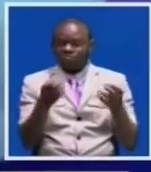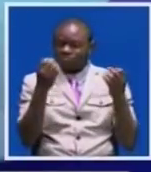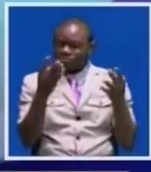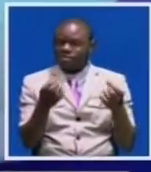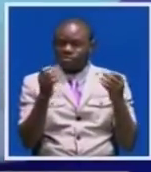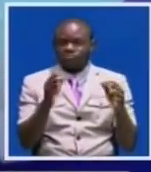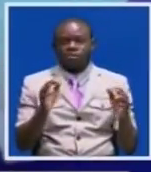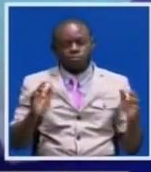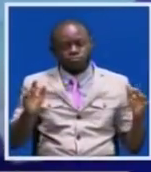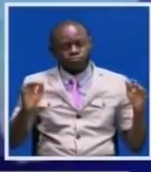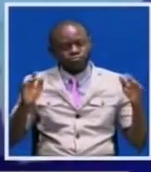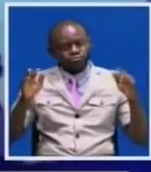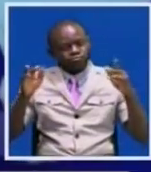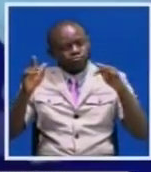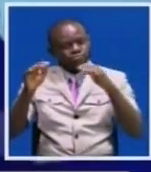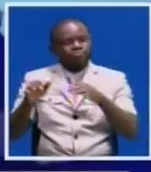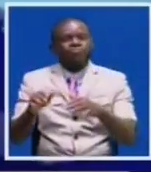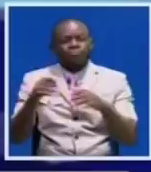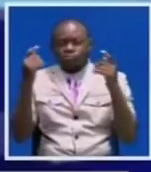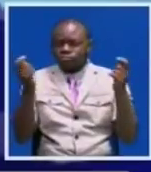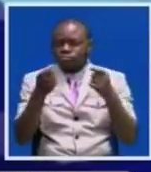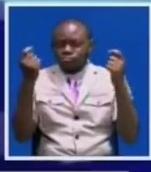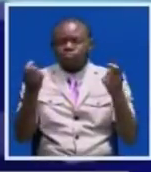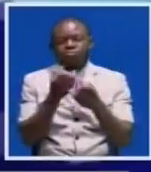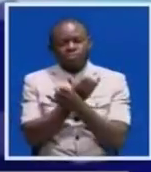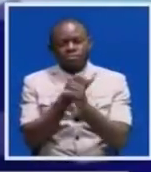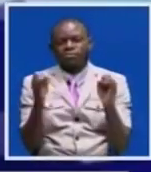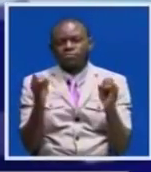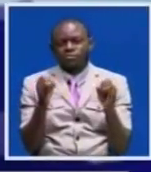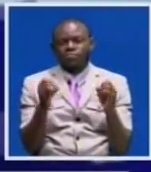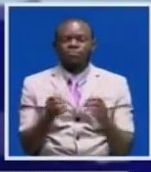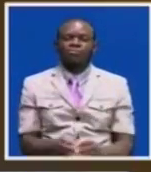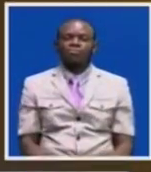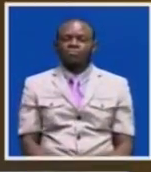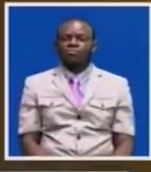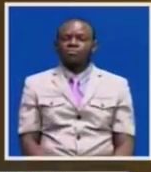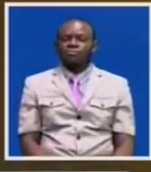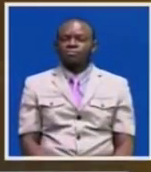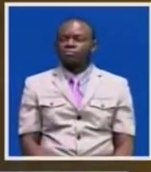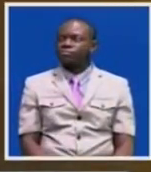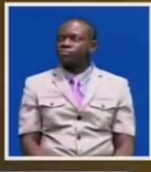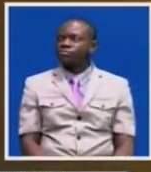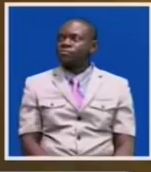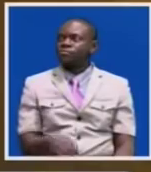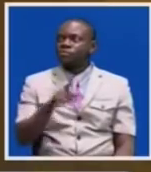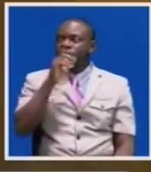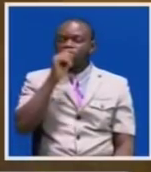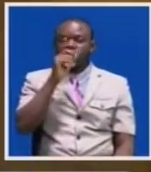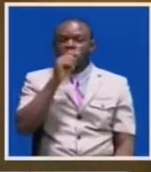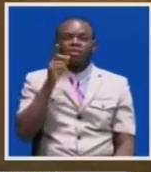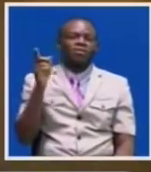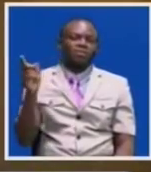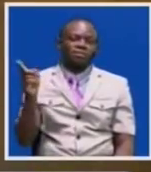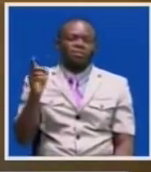club to celebrate Zambia's independence anniversary. Here's a report. In Livingstone, the 55th independence